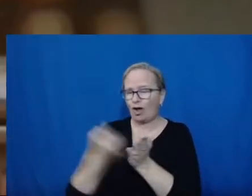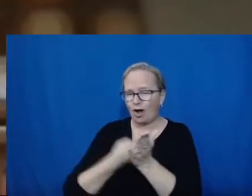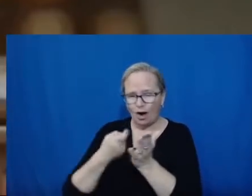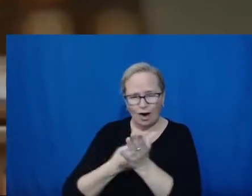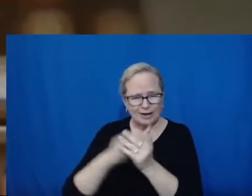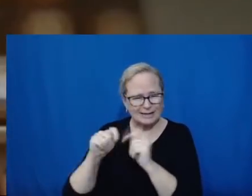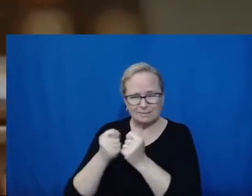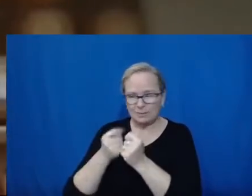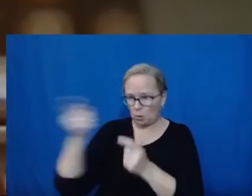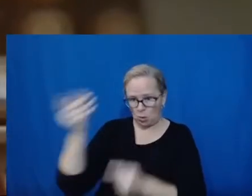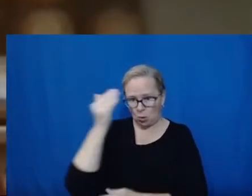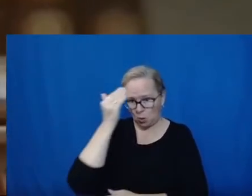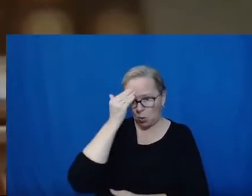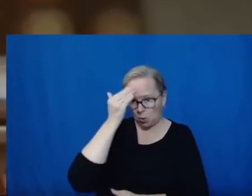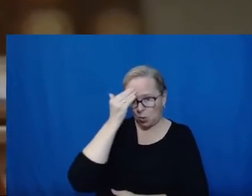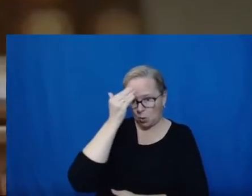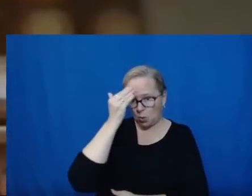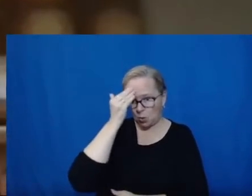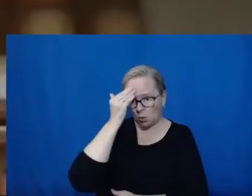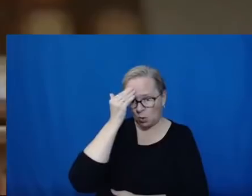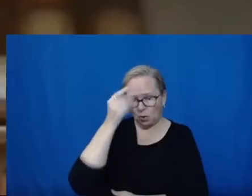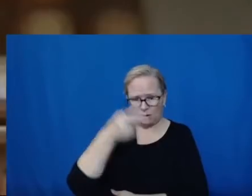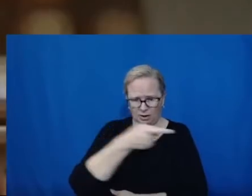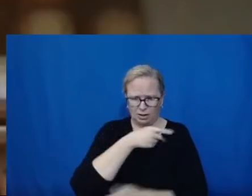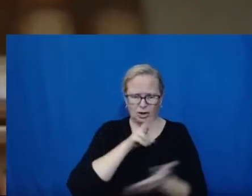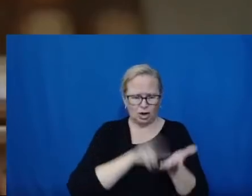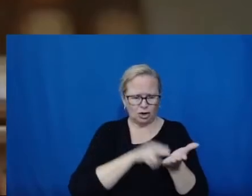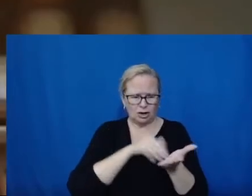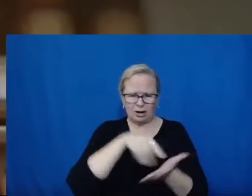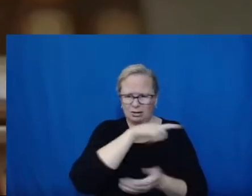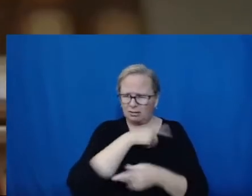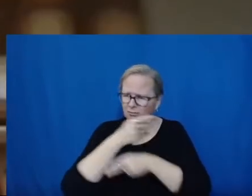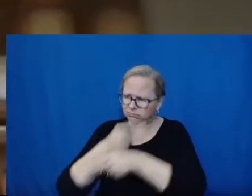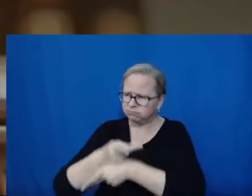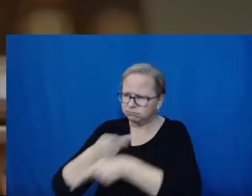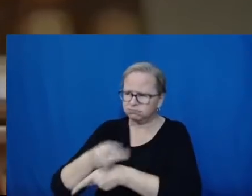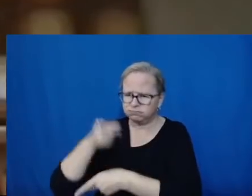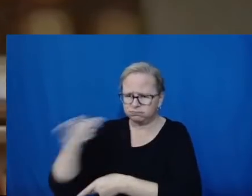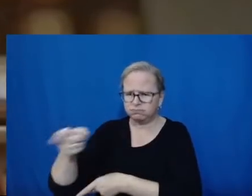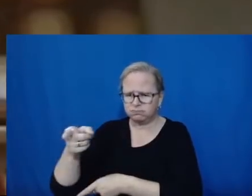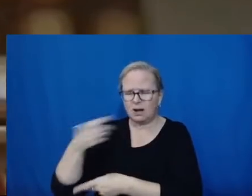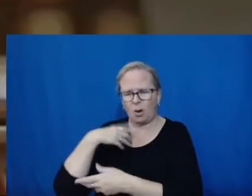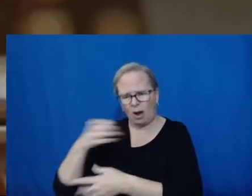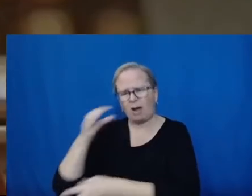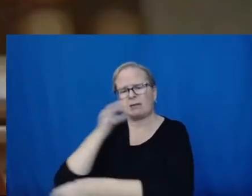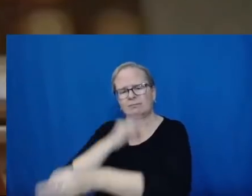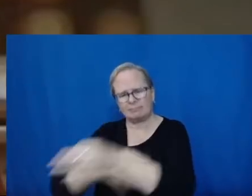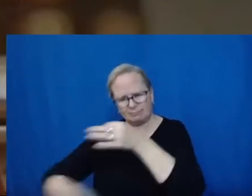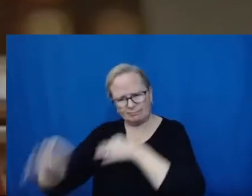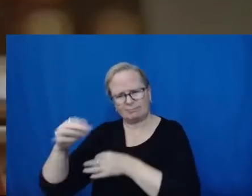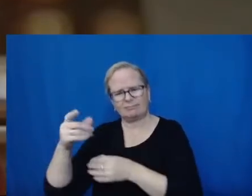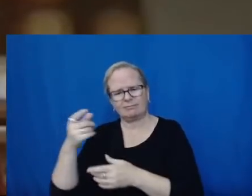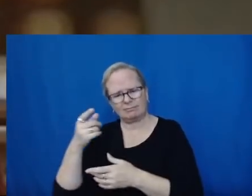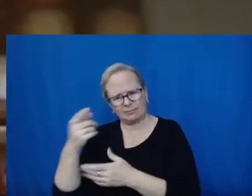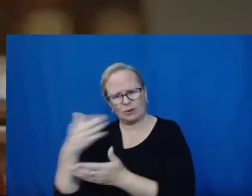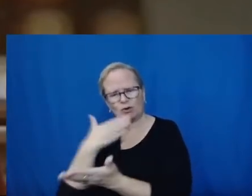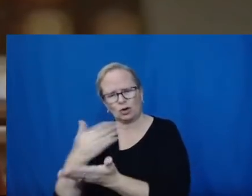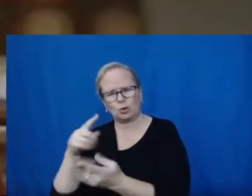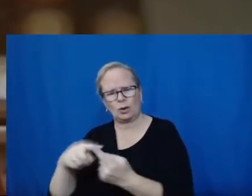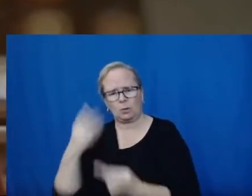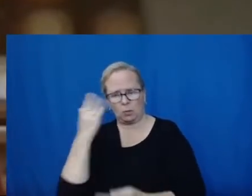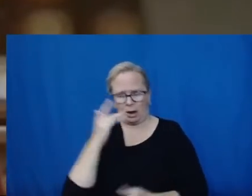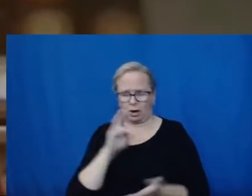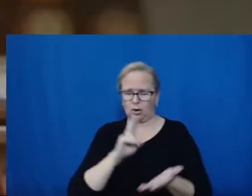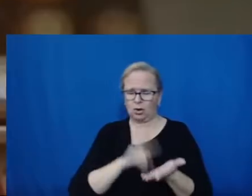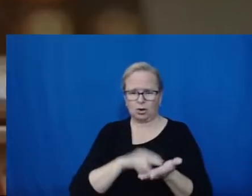know you as well, and they care about you, and they want you to be well, and so they're going to do everything